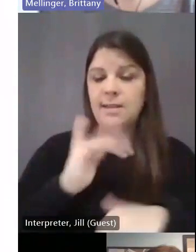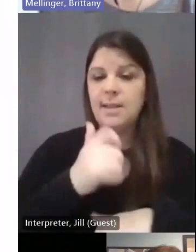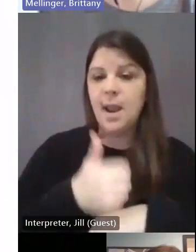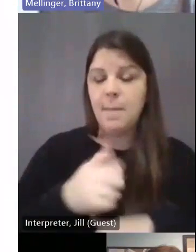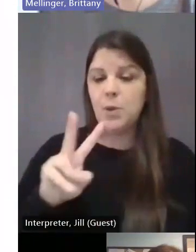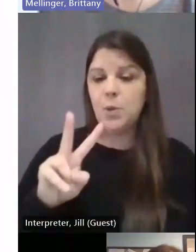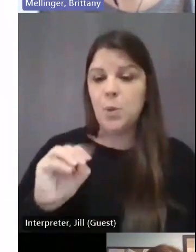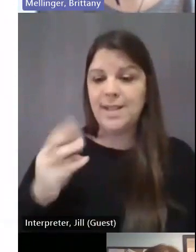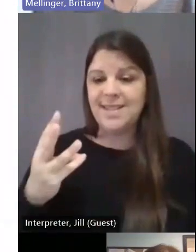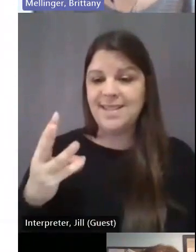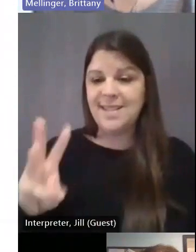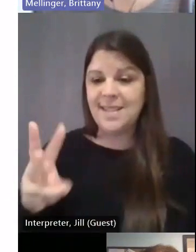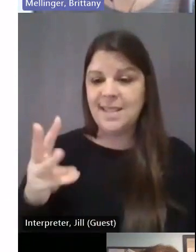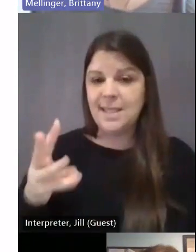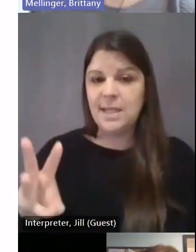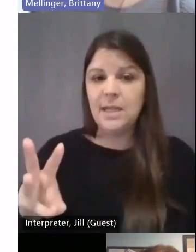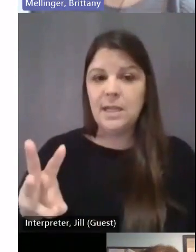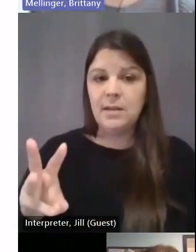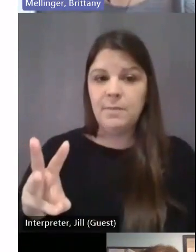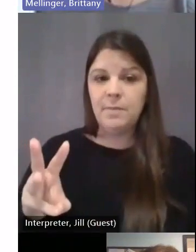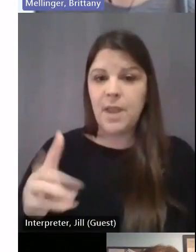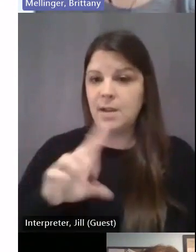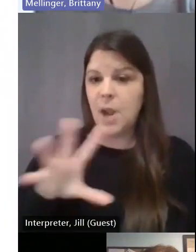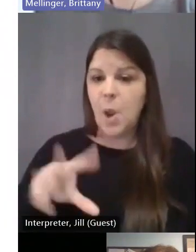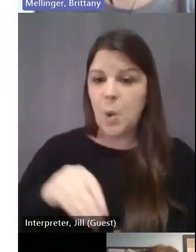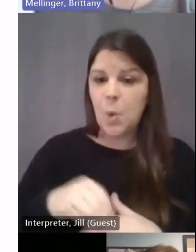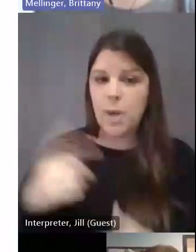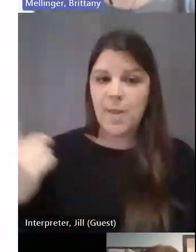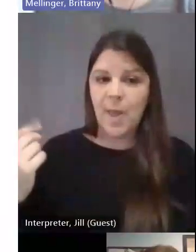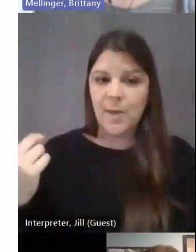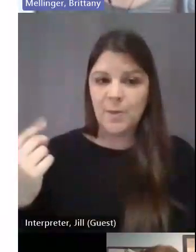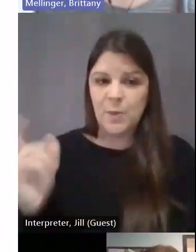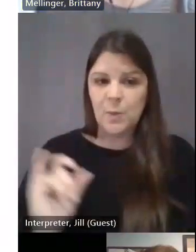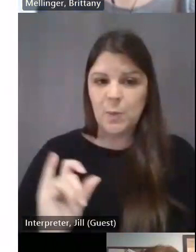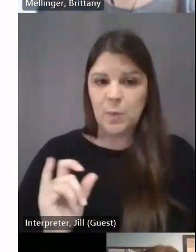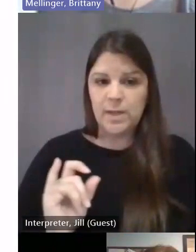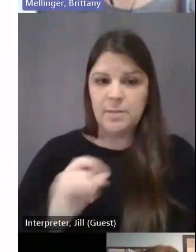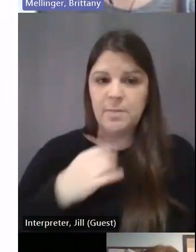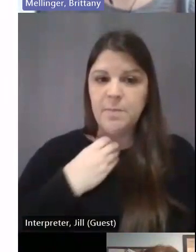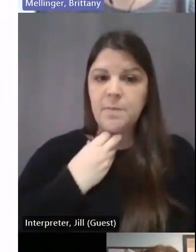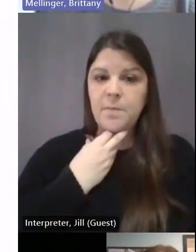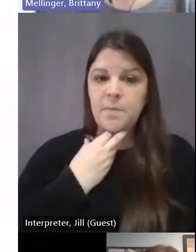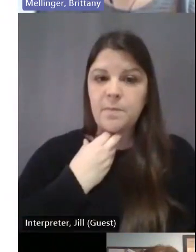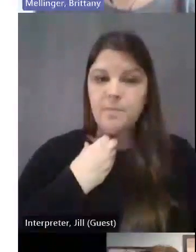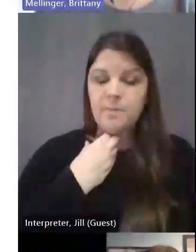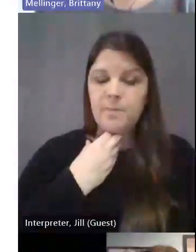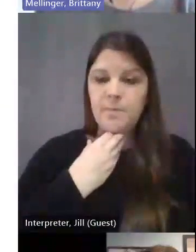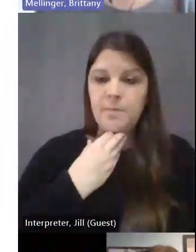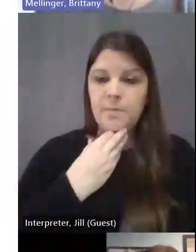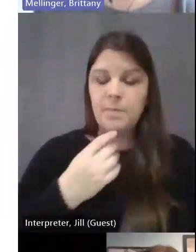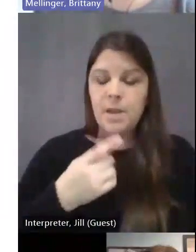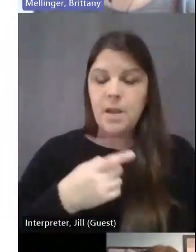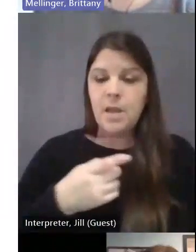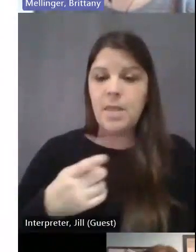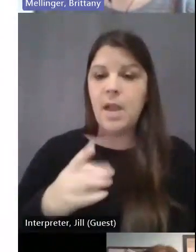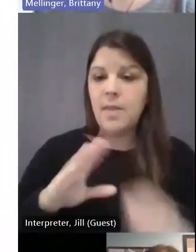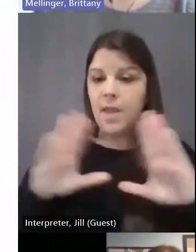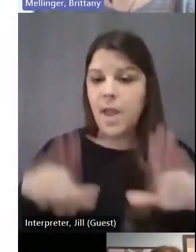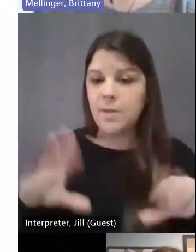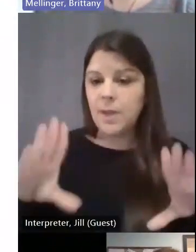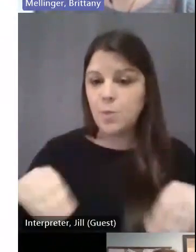2016, as well as last year, and their guidance is that housing providers